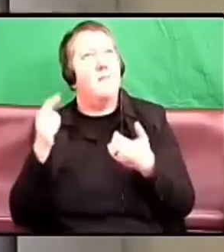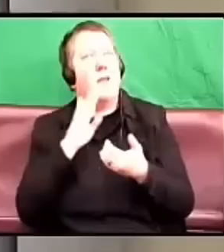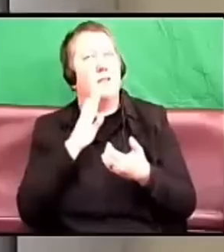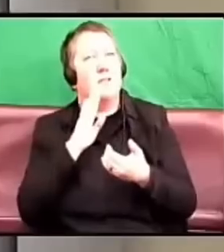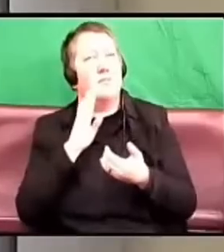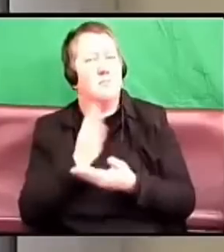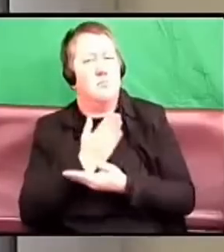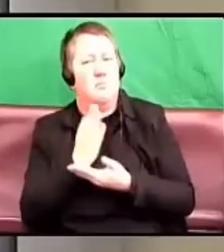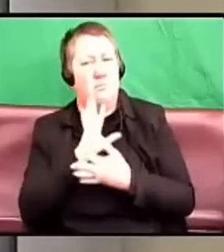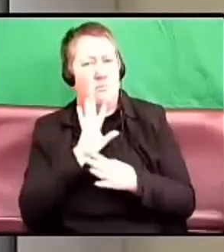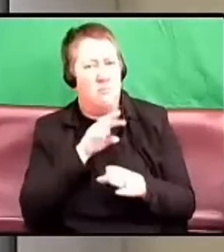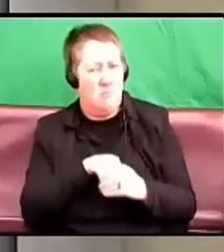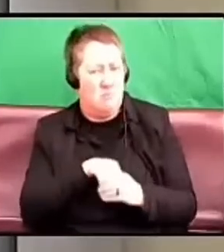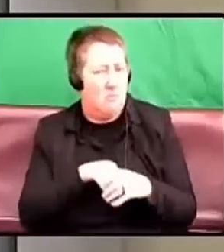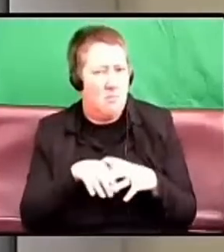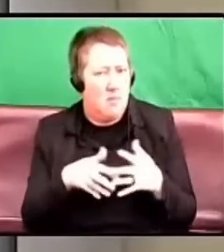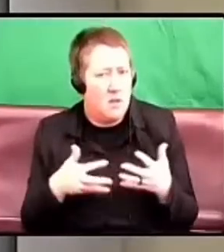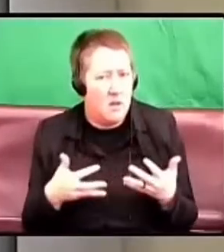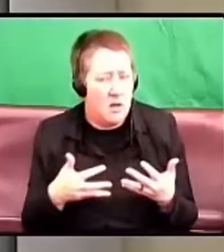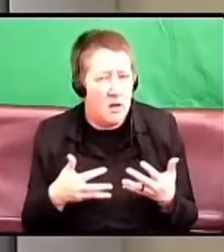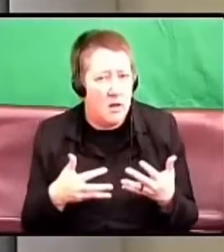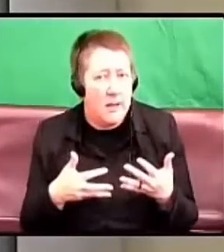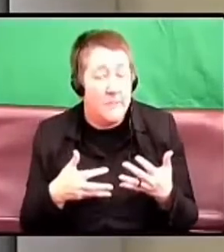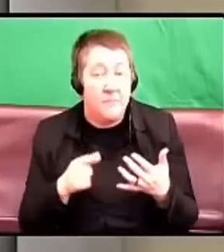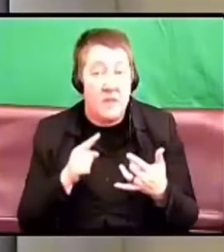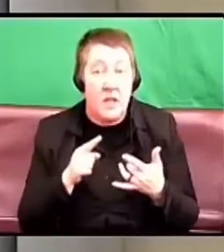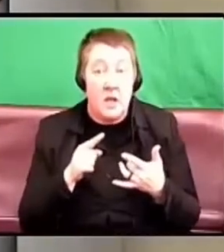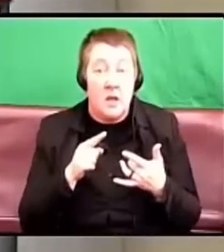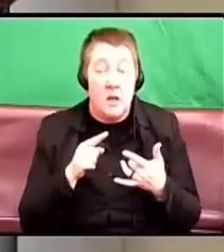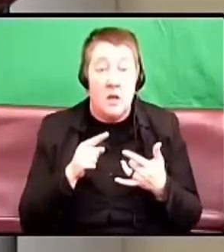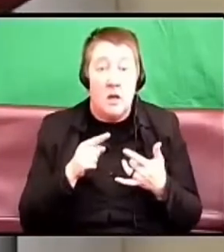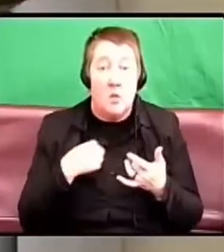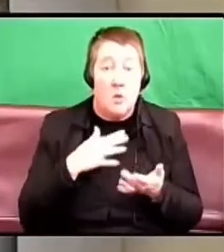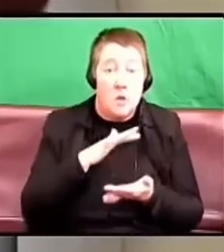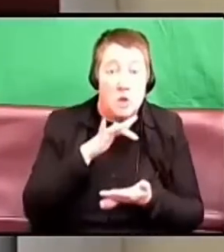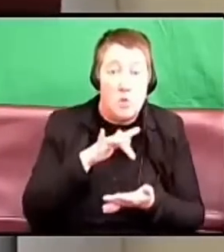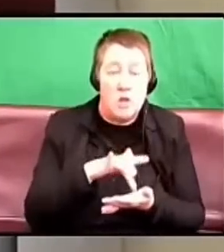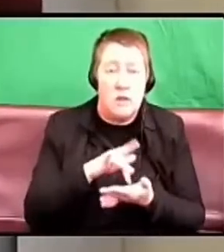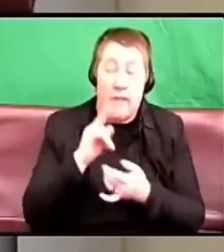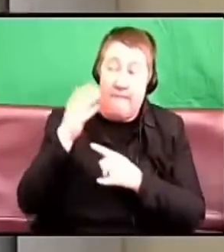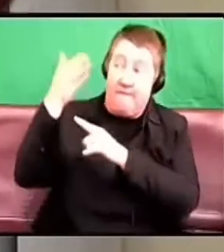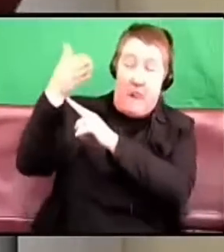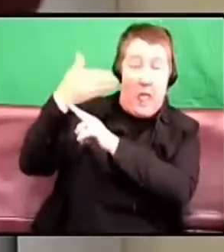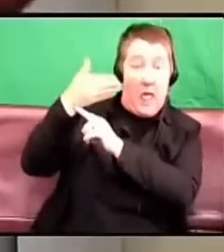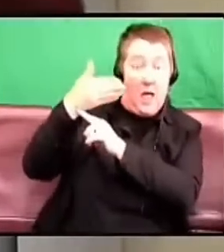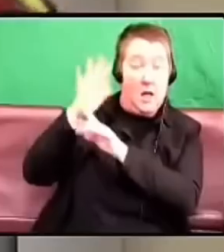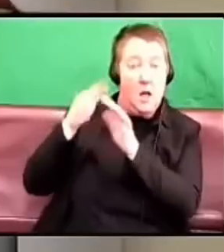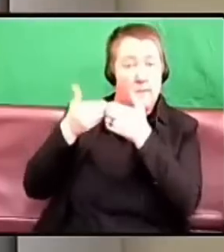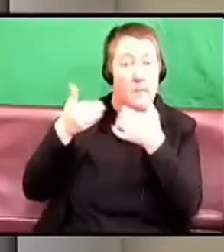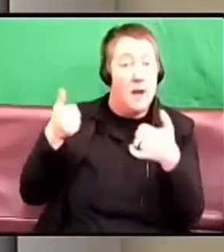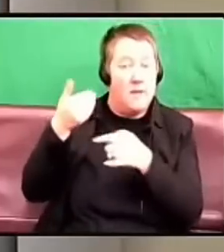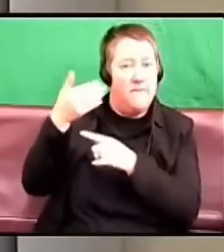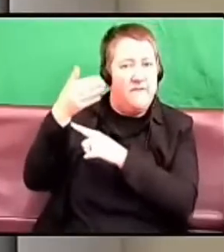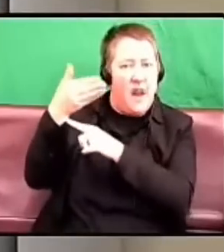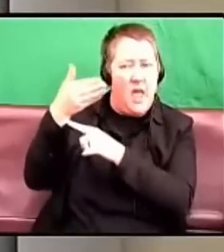And in a situation in which we've gotten rid of the flag, the apartheid flag,